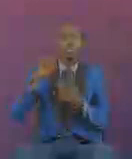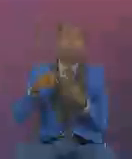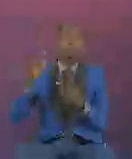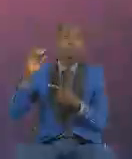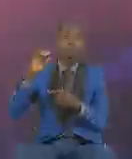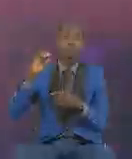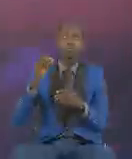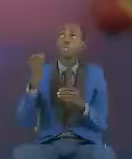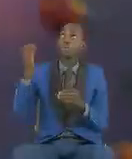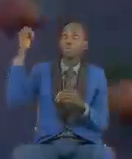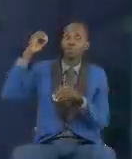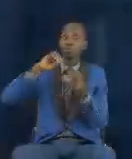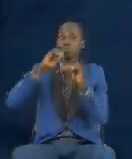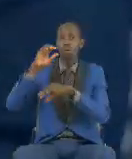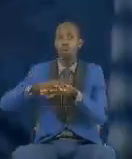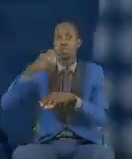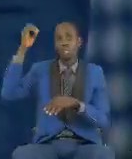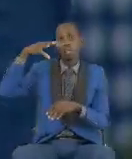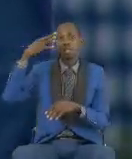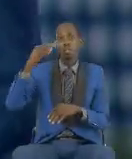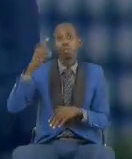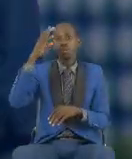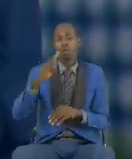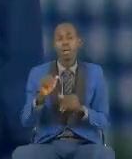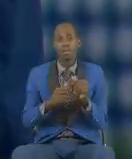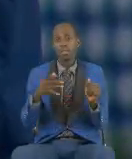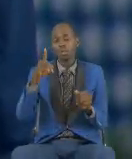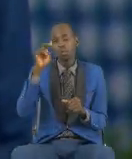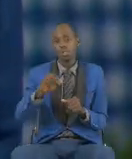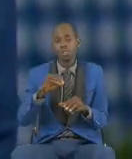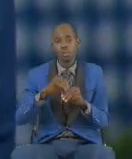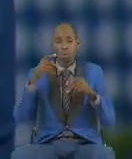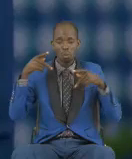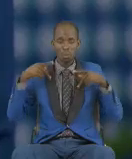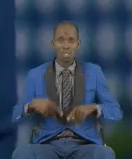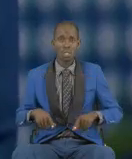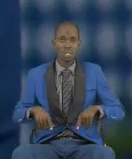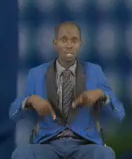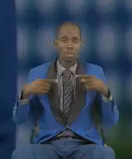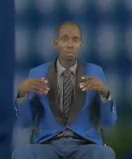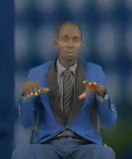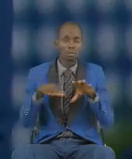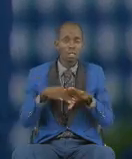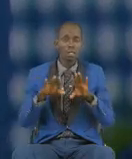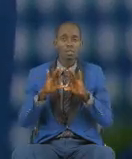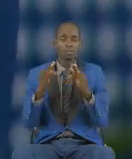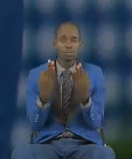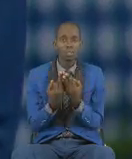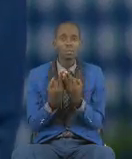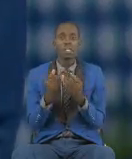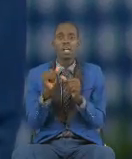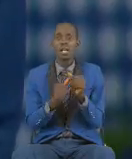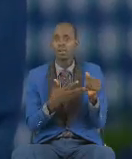God. Everything we're looking for in our personal life, in our profession, in our marriage, in our family, everything